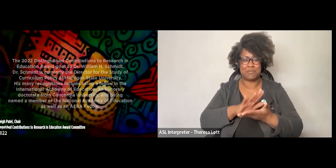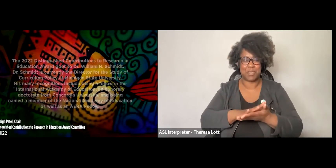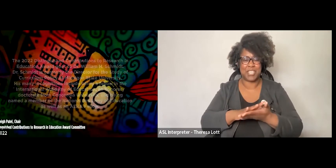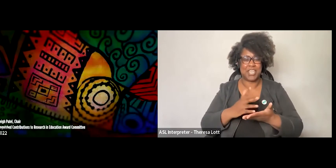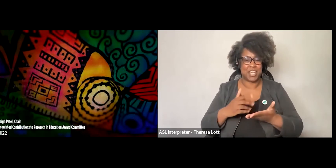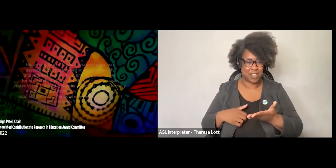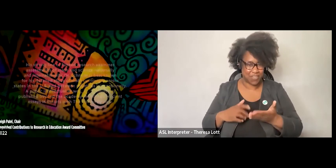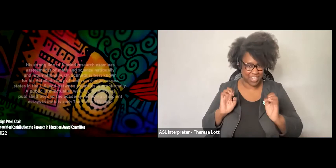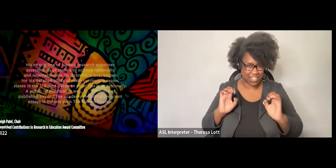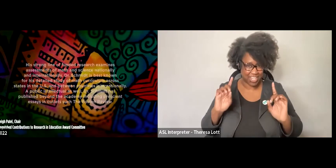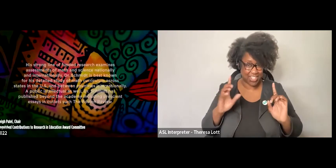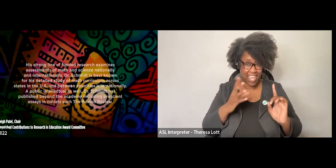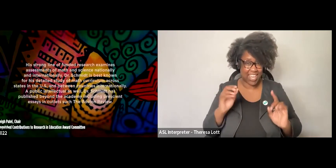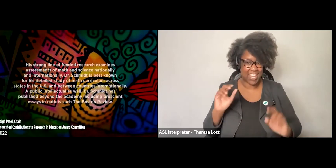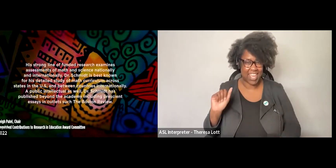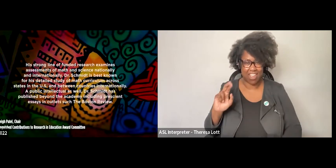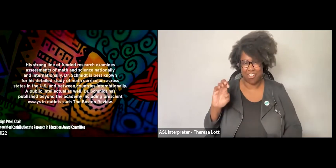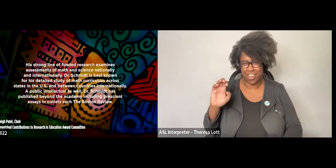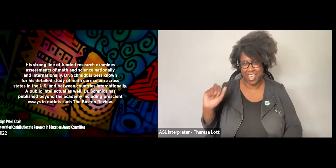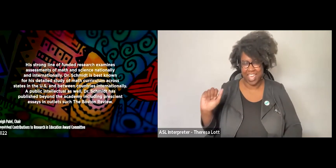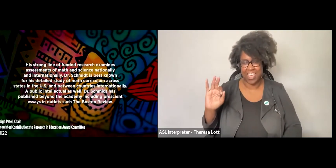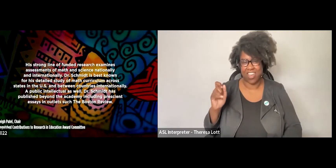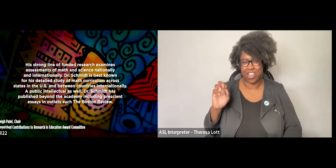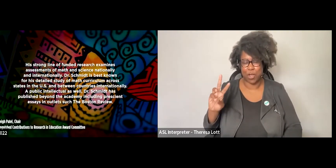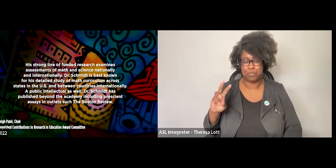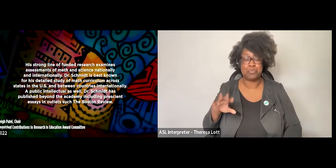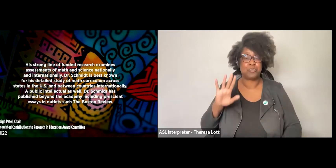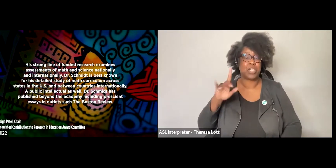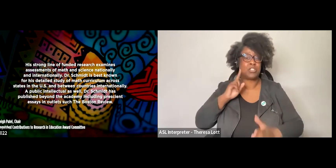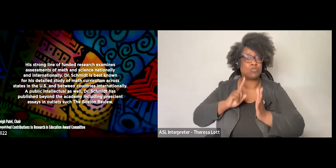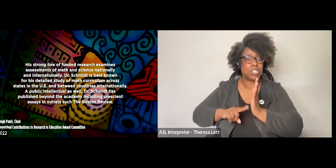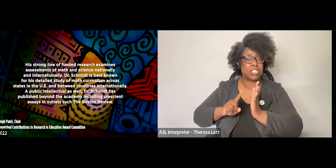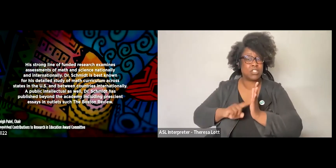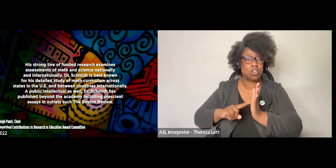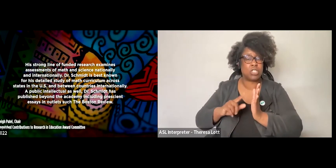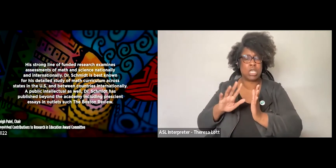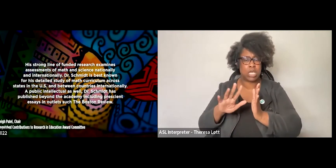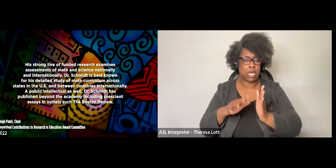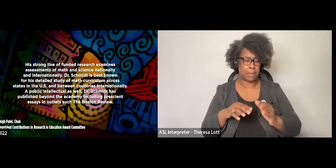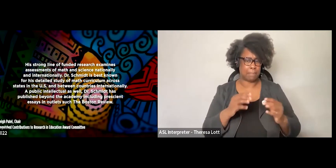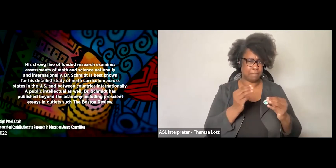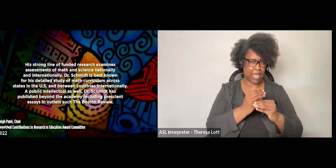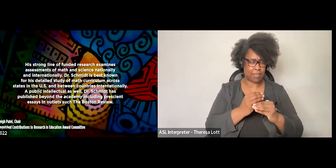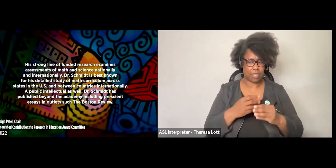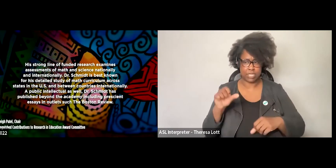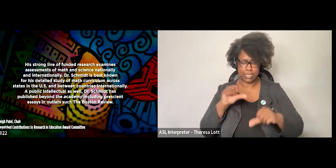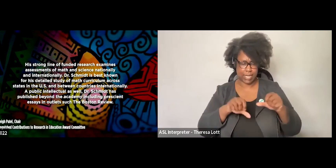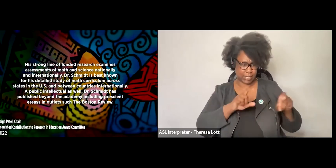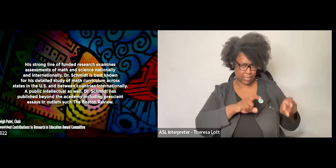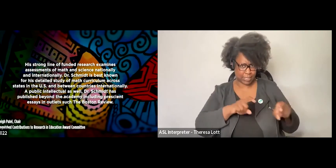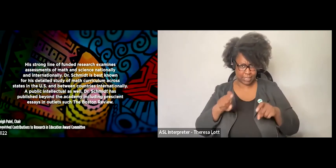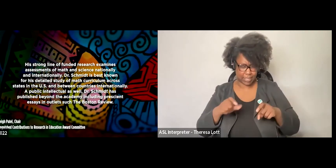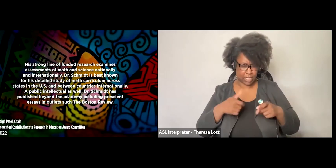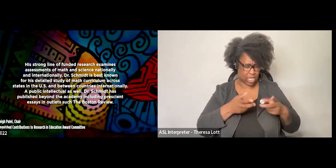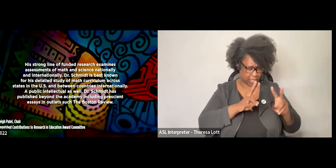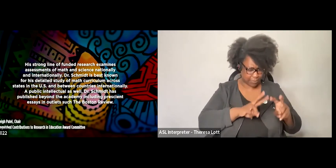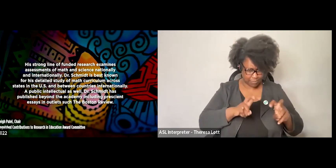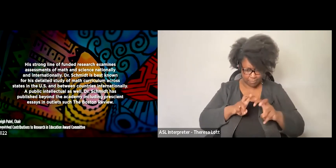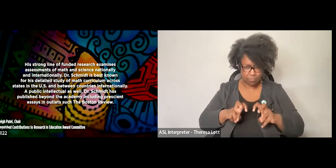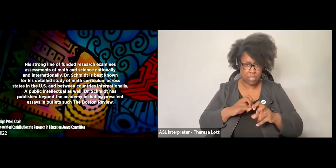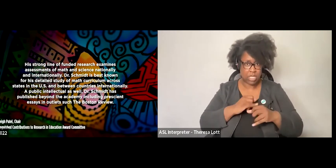Fellow. His strong line of funded research examines assessments of math and science nationally and